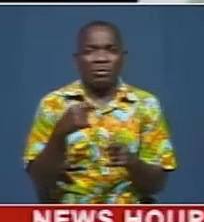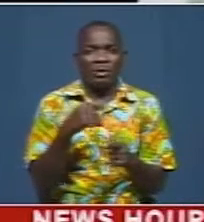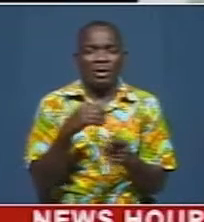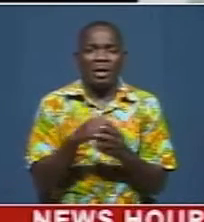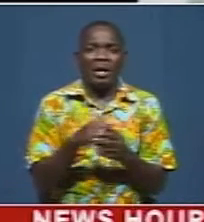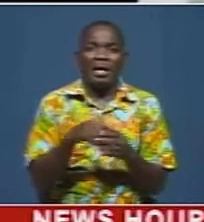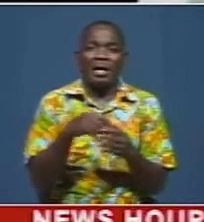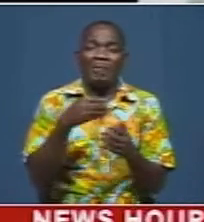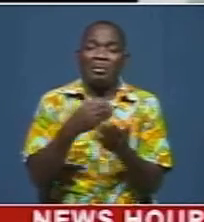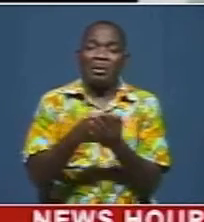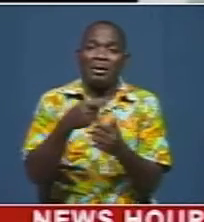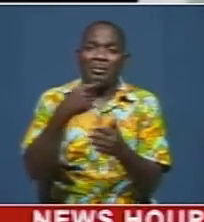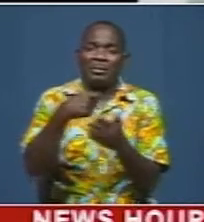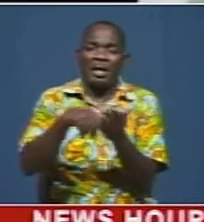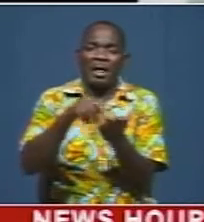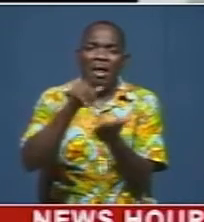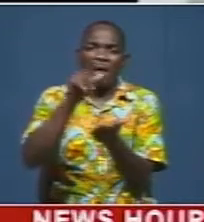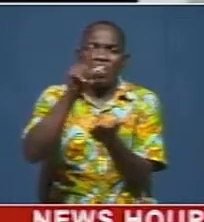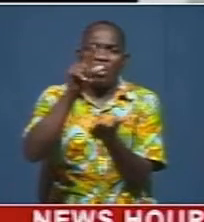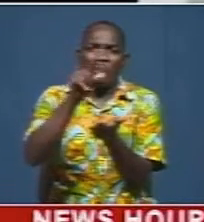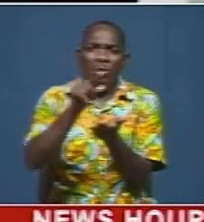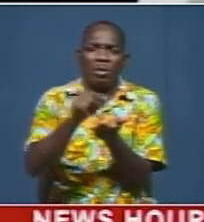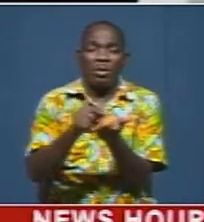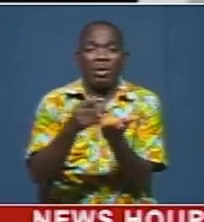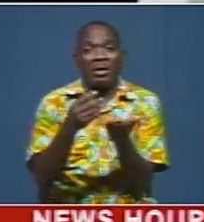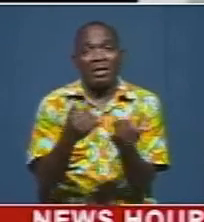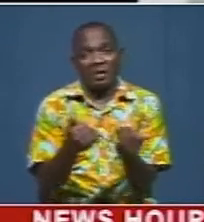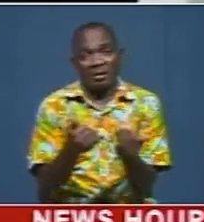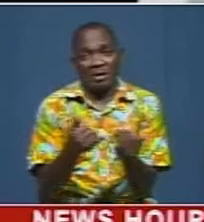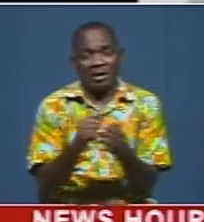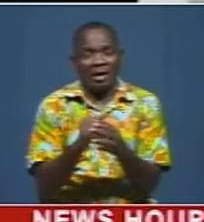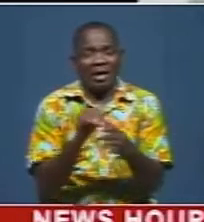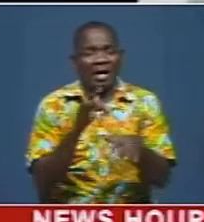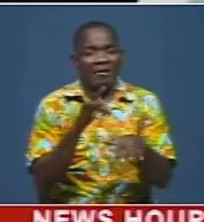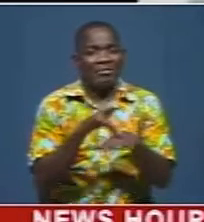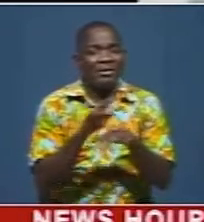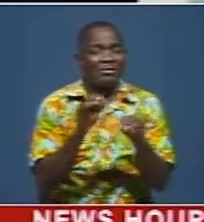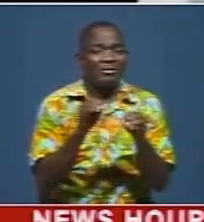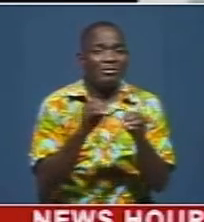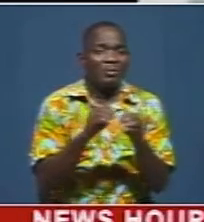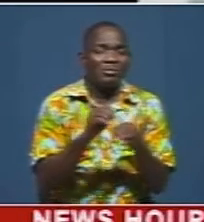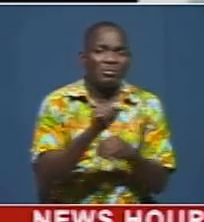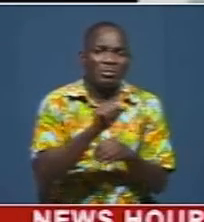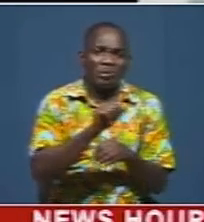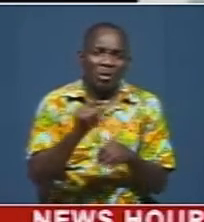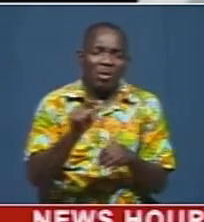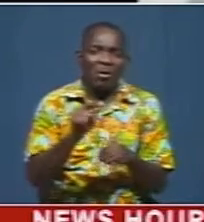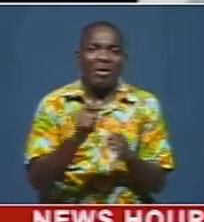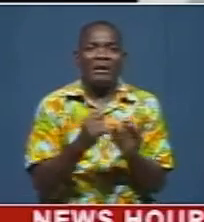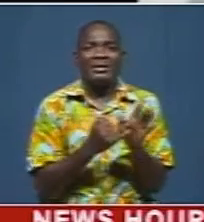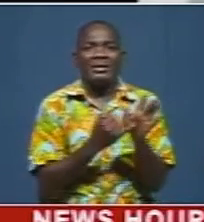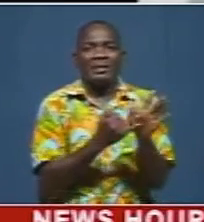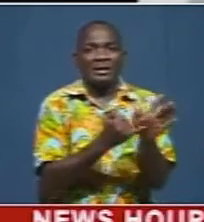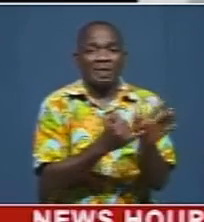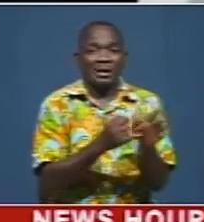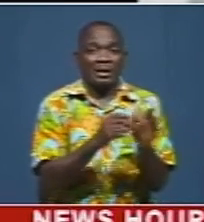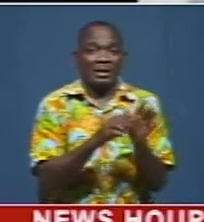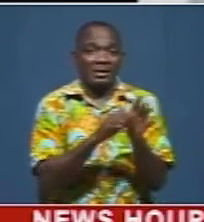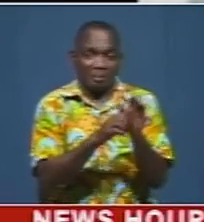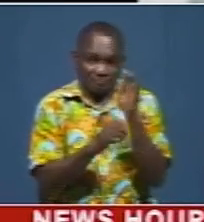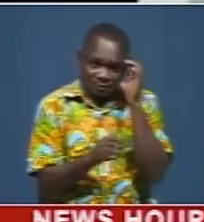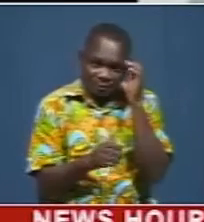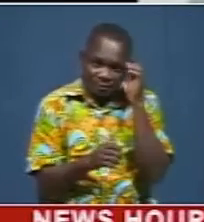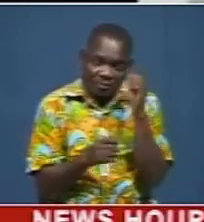trend in prices, and that has impacted negatively on almost all the indicators. For instance, if you